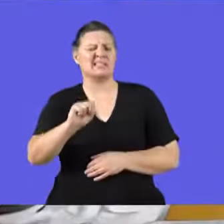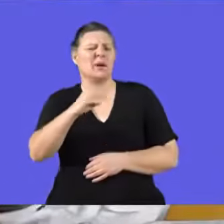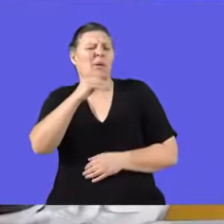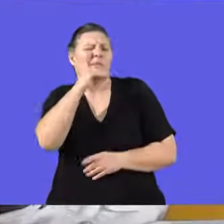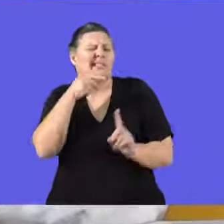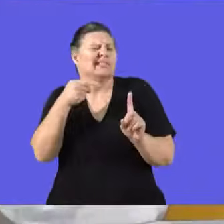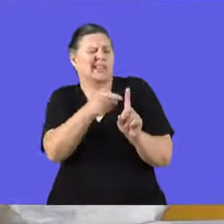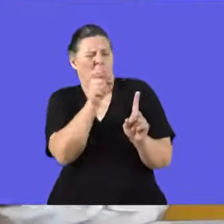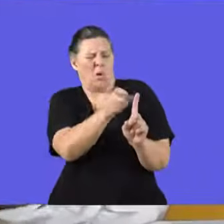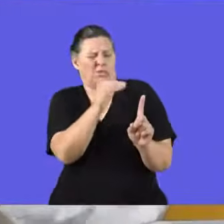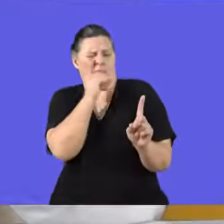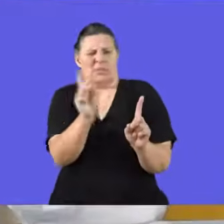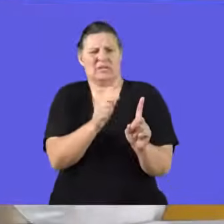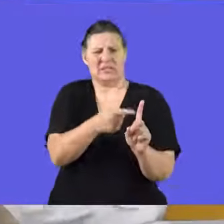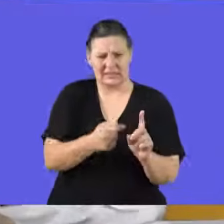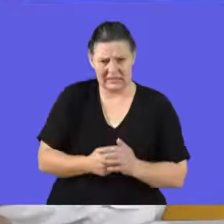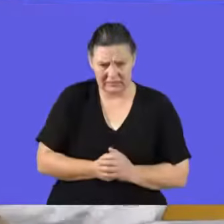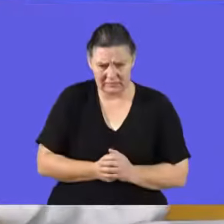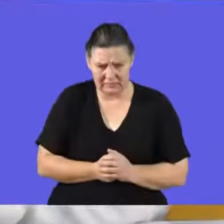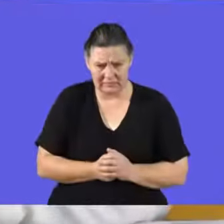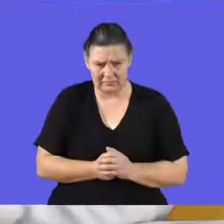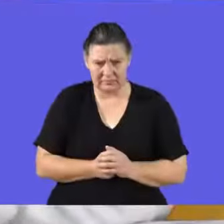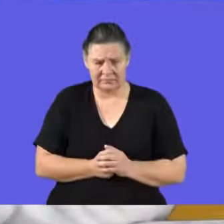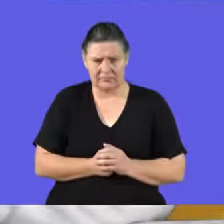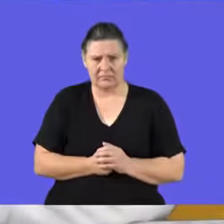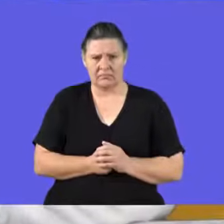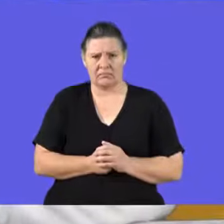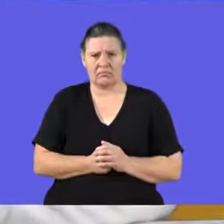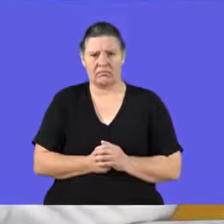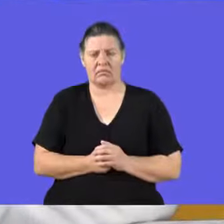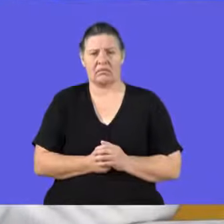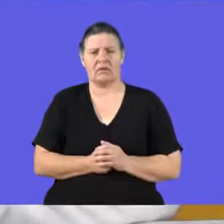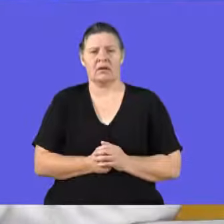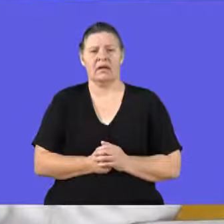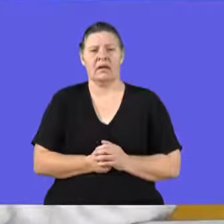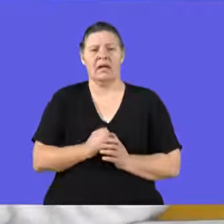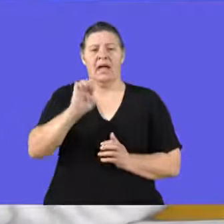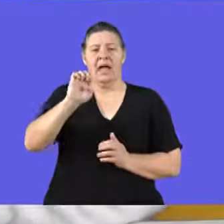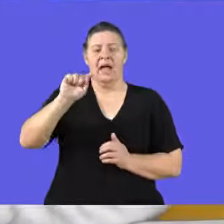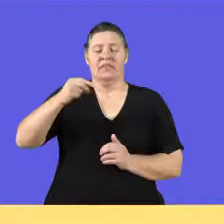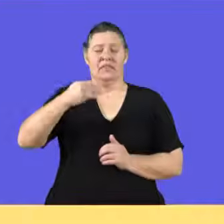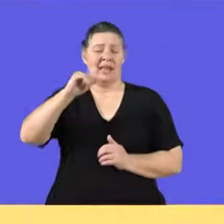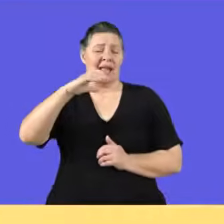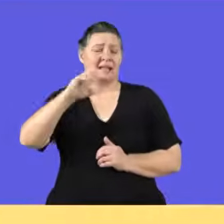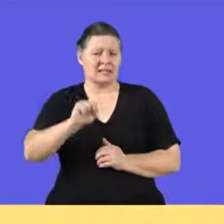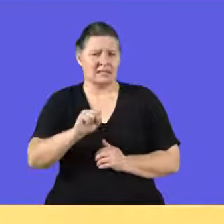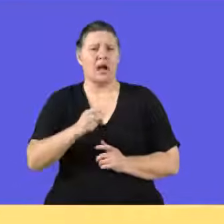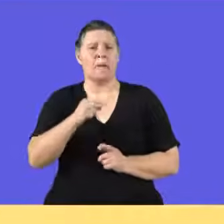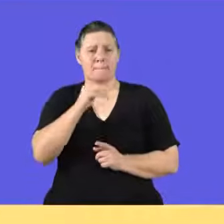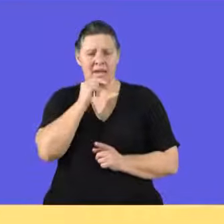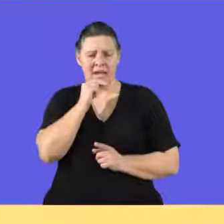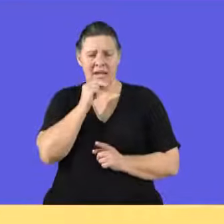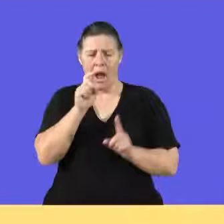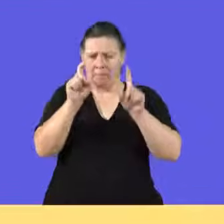ethics. When you talk of business ethics, what exactly are we talking about? Here's the definition. These are